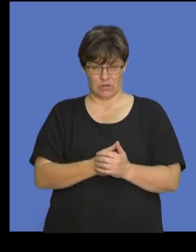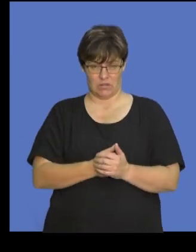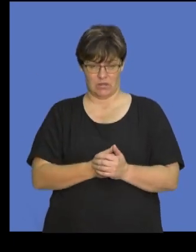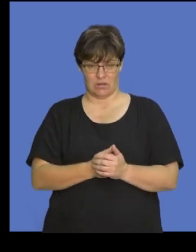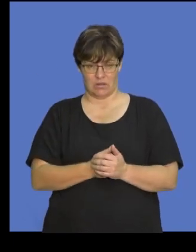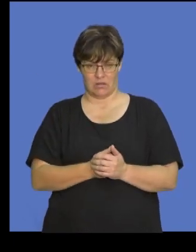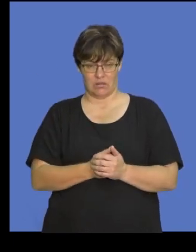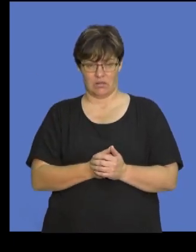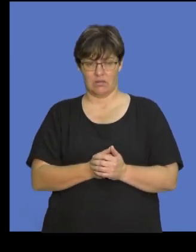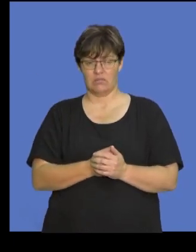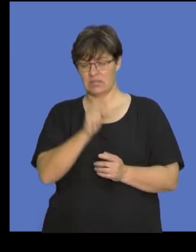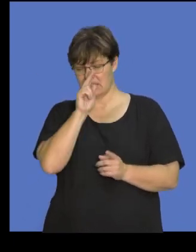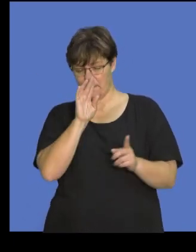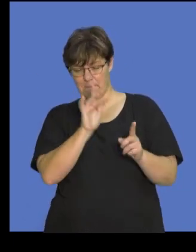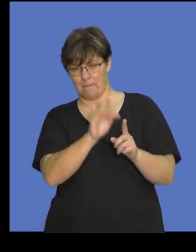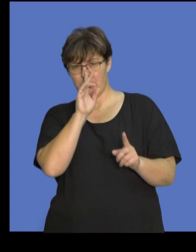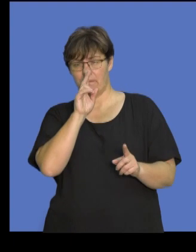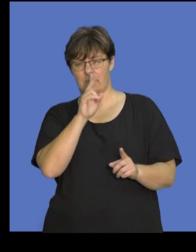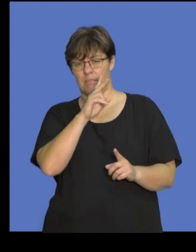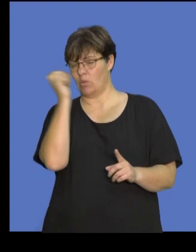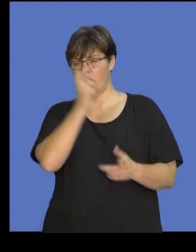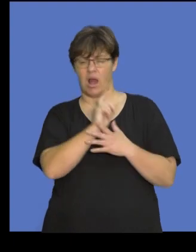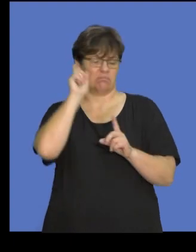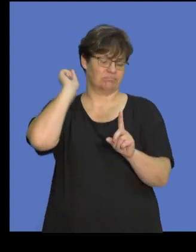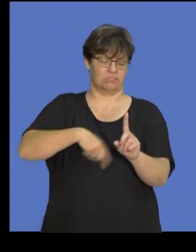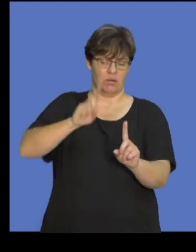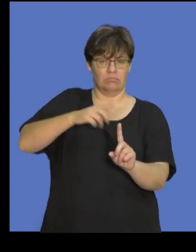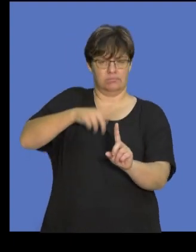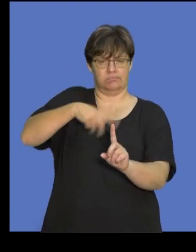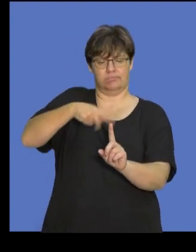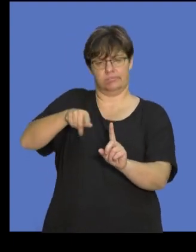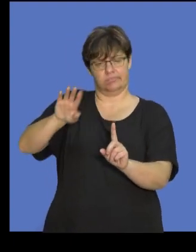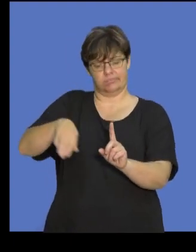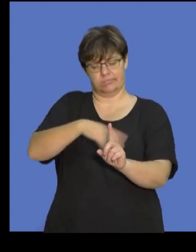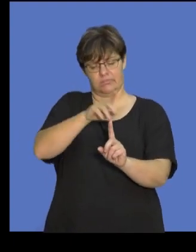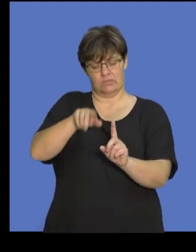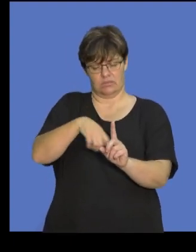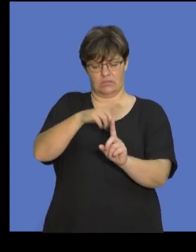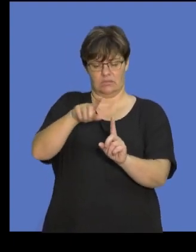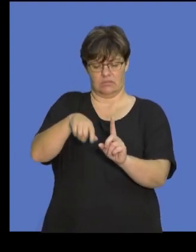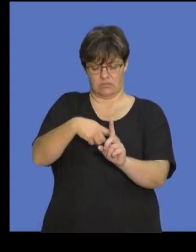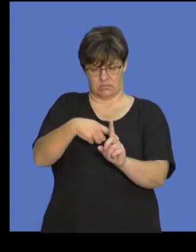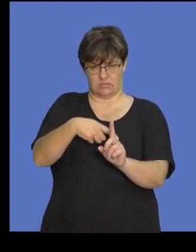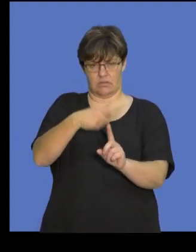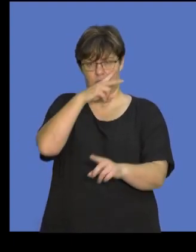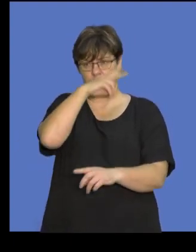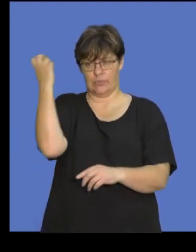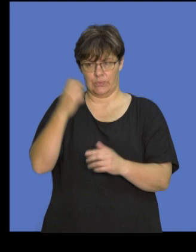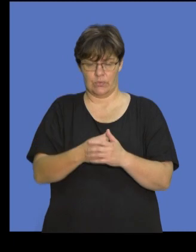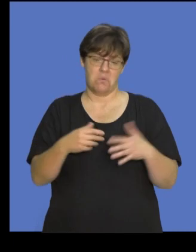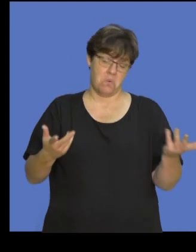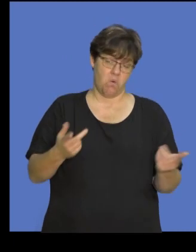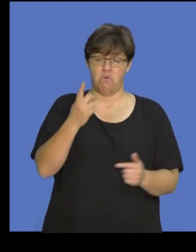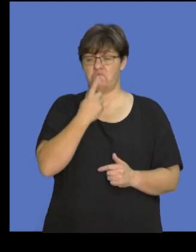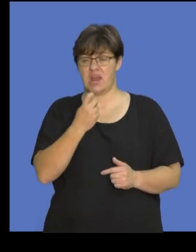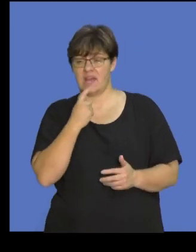We recognize it's touching blue. But we can let it spin freely, and it'll stop wherever, and it can stop at the blue square, it could